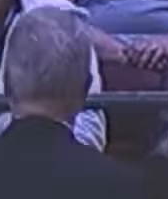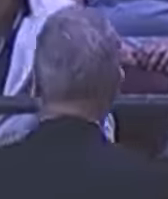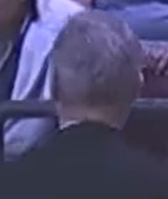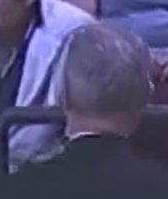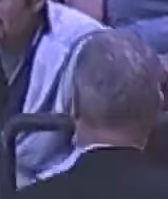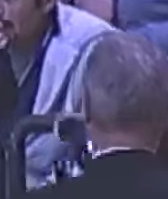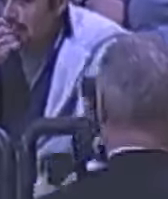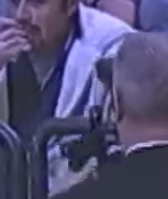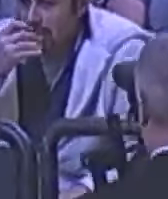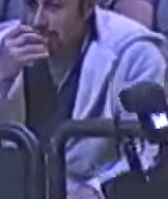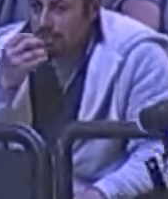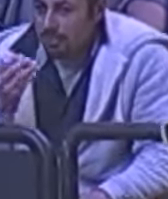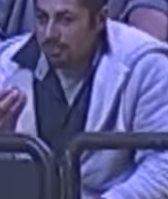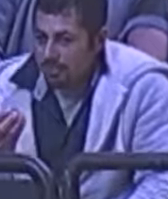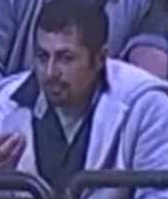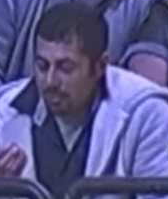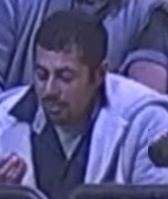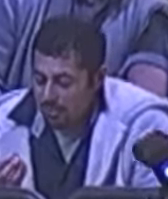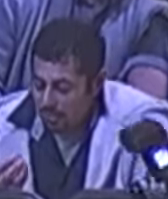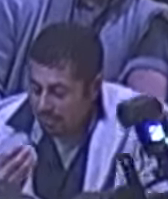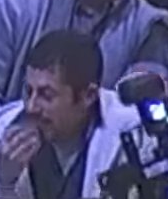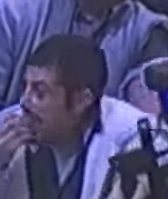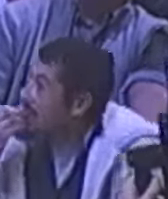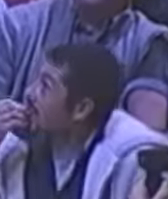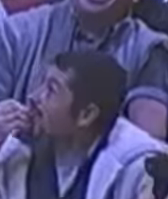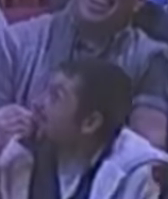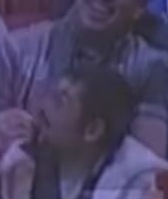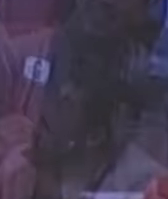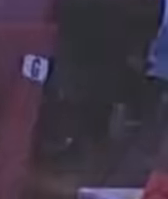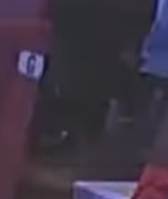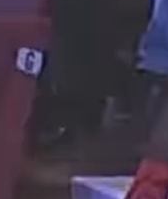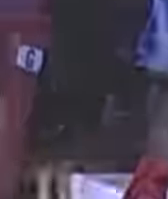They sacrifice for you.